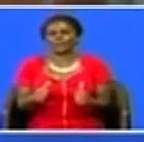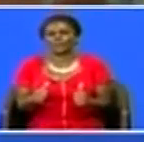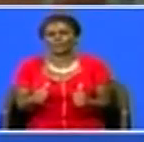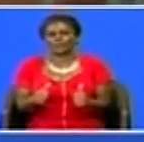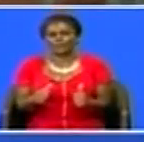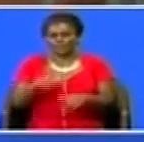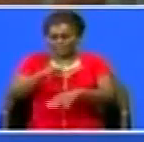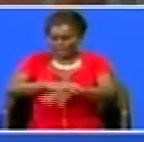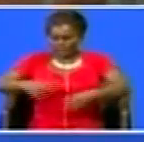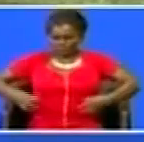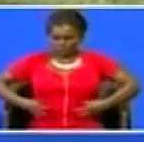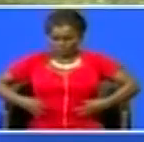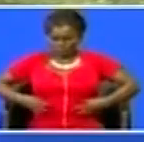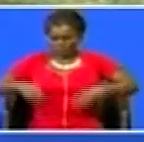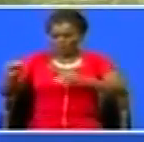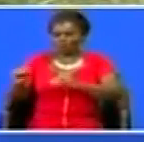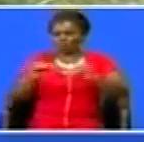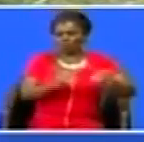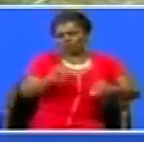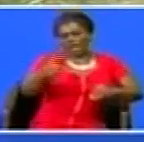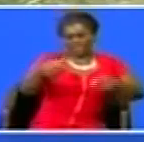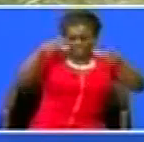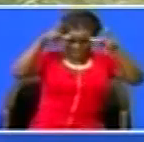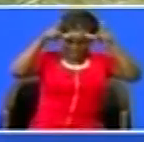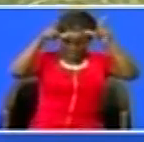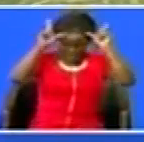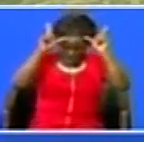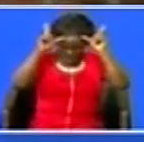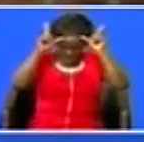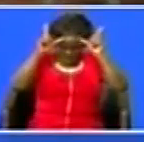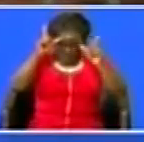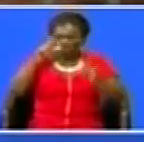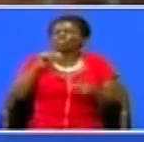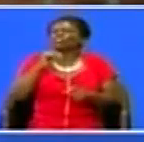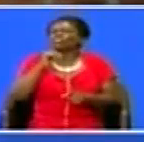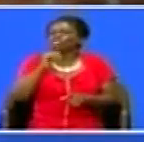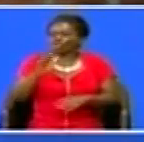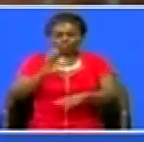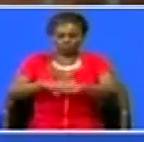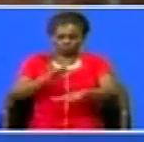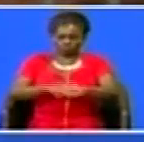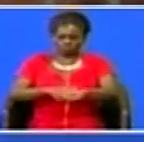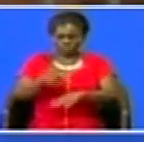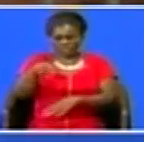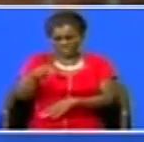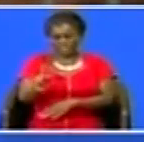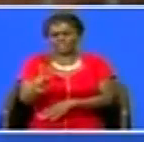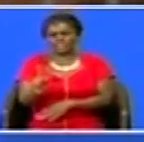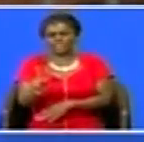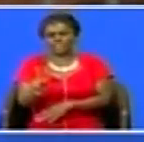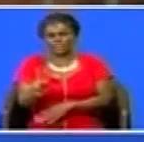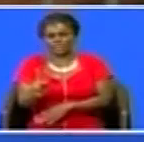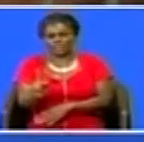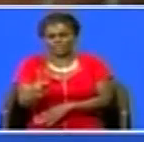those embryos and transfer them to other cows, now less superior like Boranas. Actually, those are just pedigree Asher